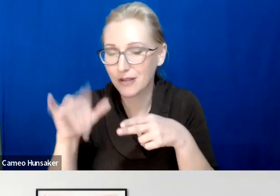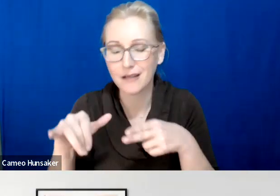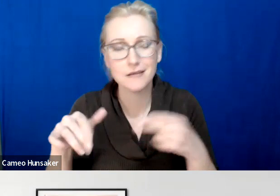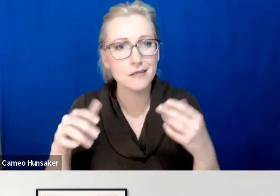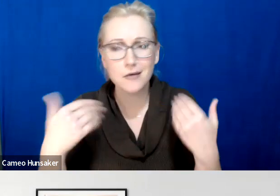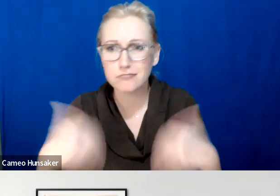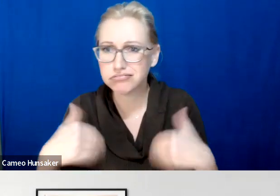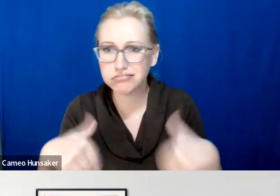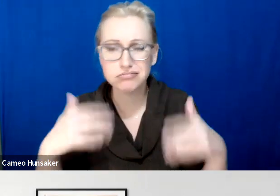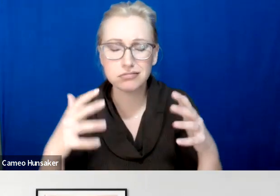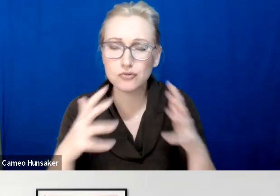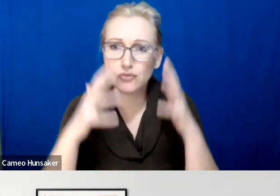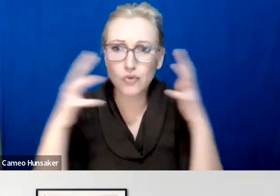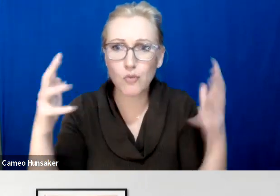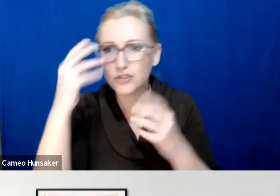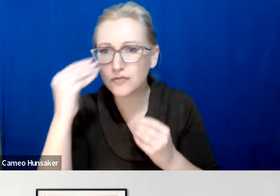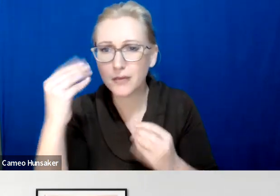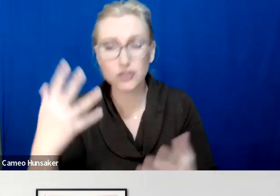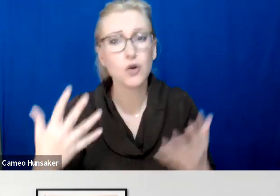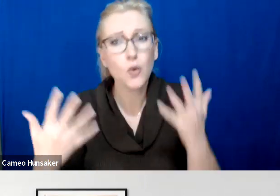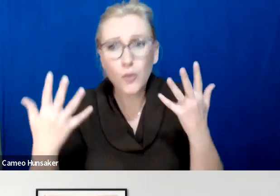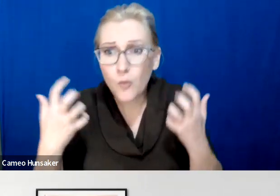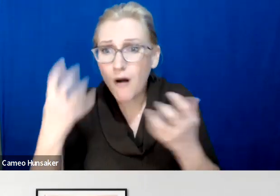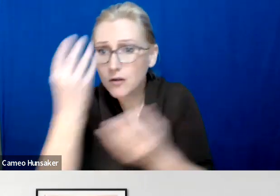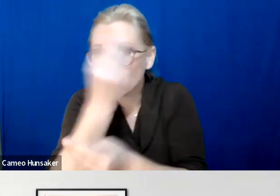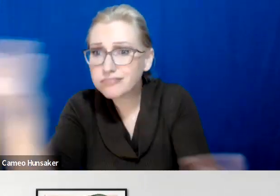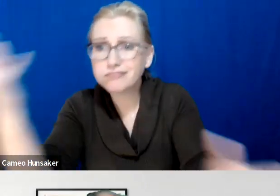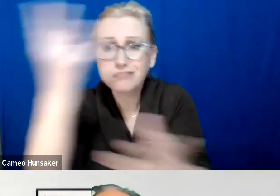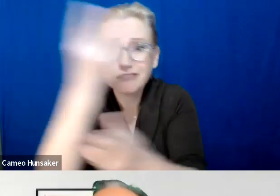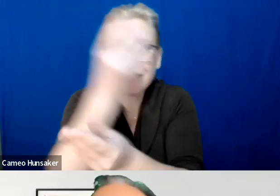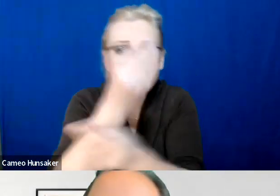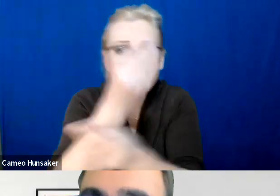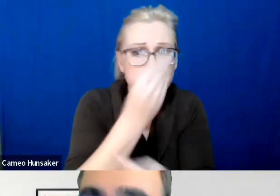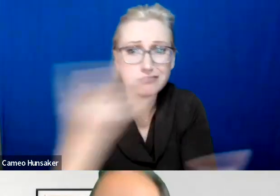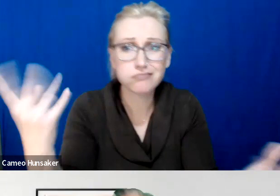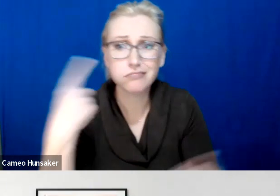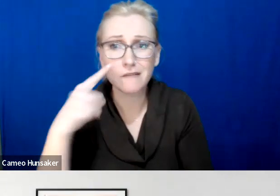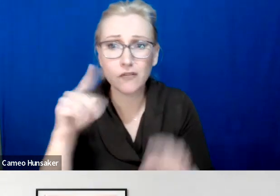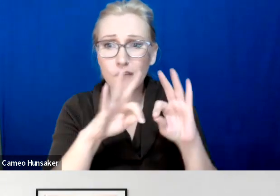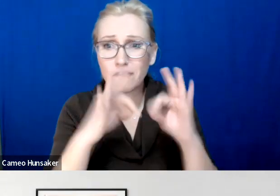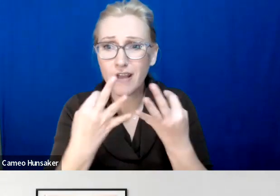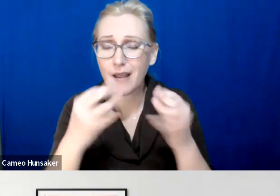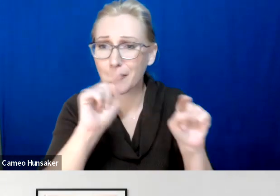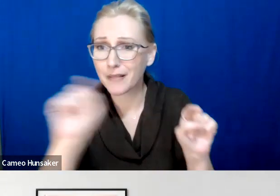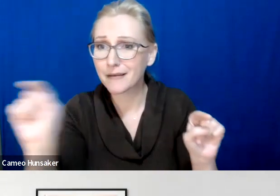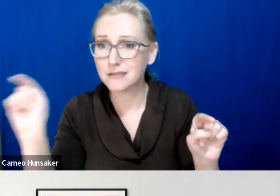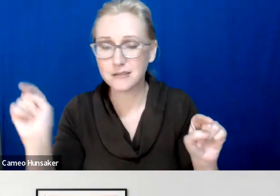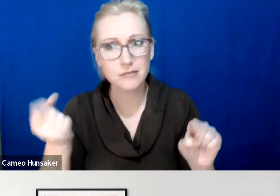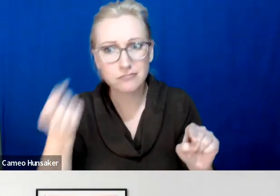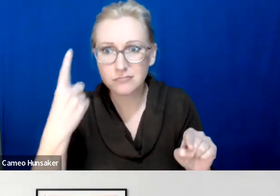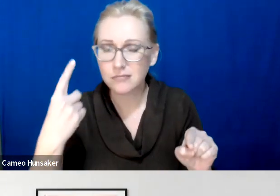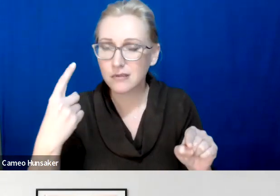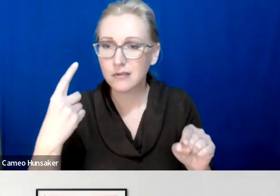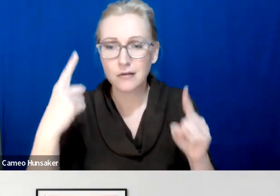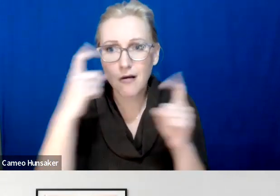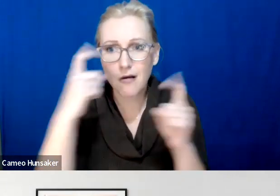that, you know, we're always wanting to share with families, but it's also such a, you know, a heavy topic. And so helping